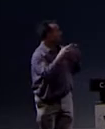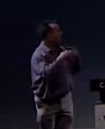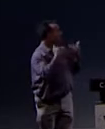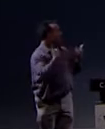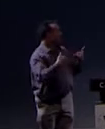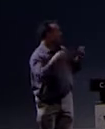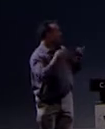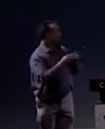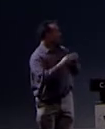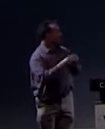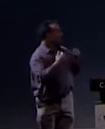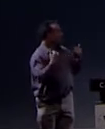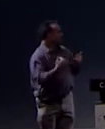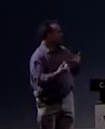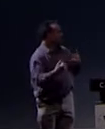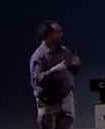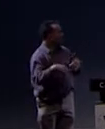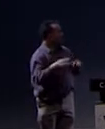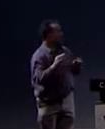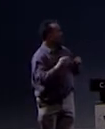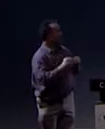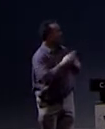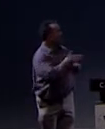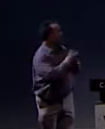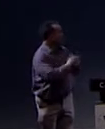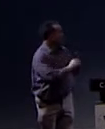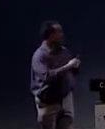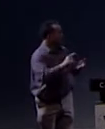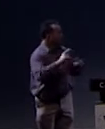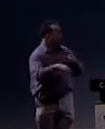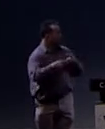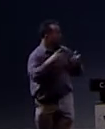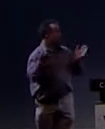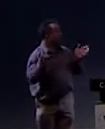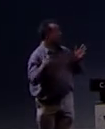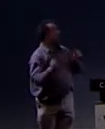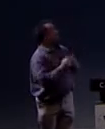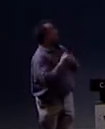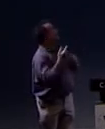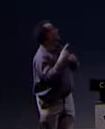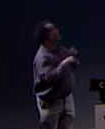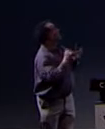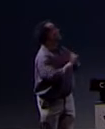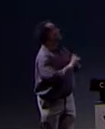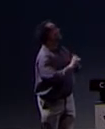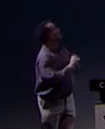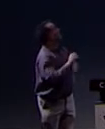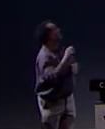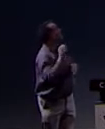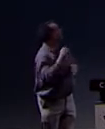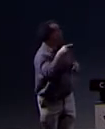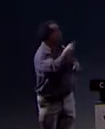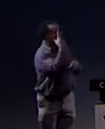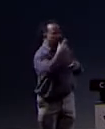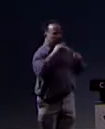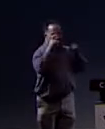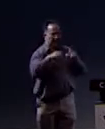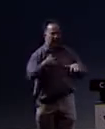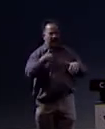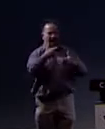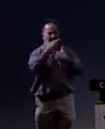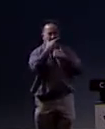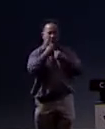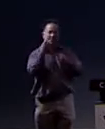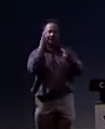going further, another 5 years after that. So when I talked earlier about active optics, this is one of the experiments I did. I'm interested in the optics